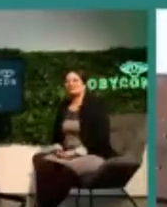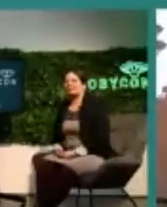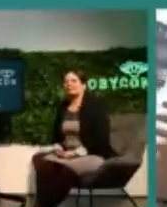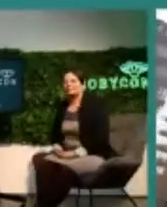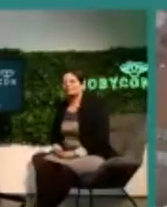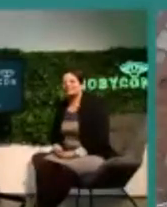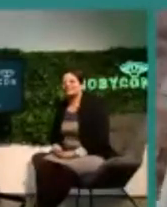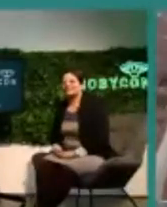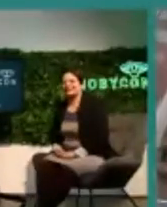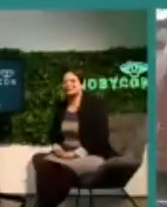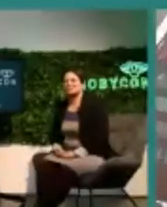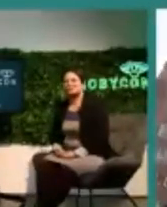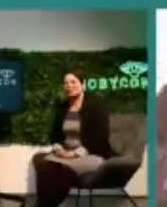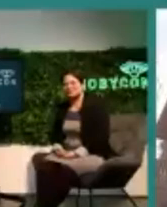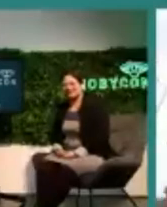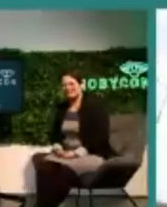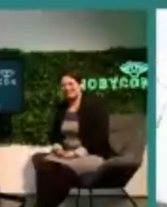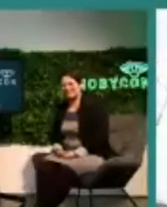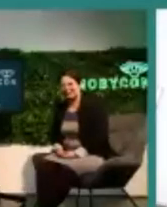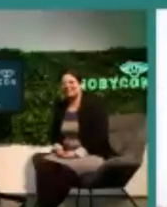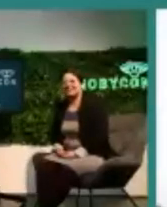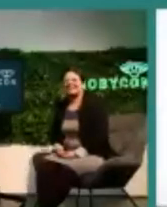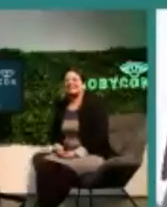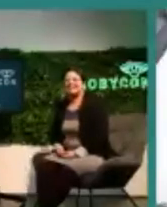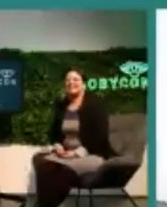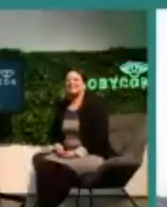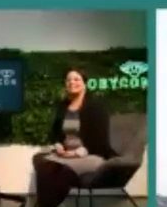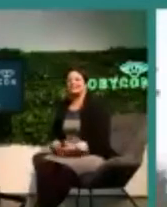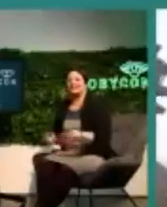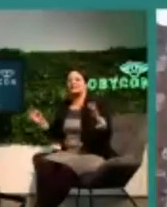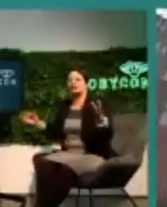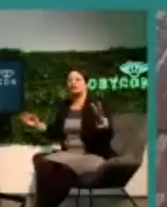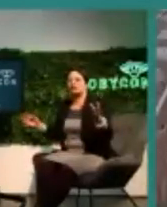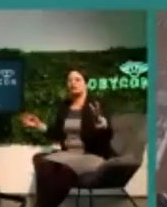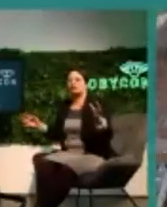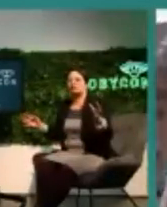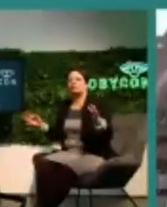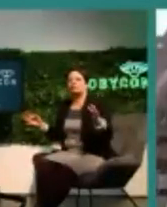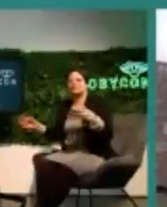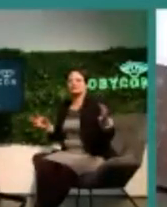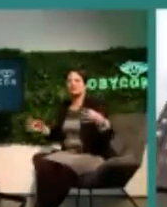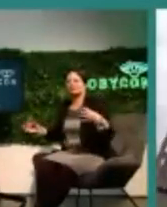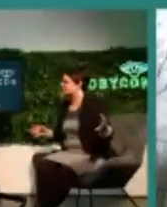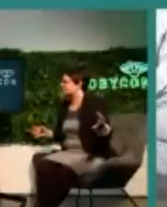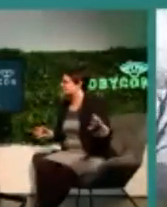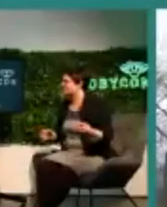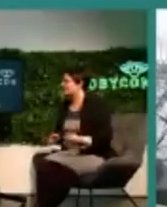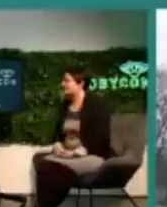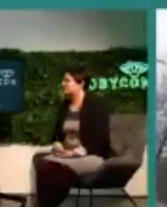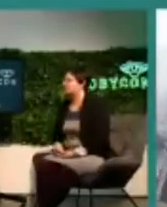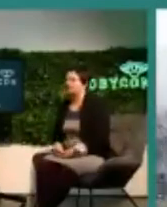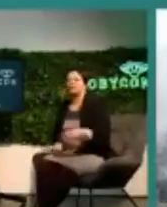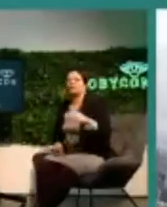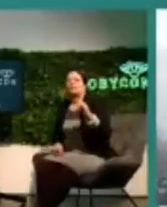actually about to have a little bit of fun with Chris on a much smaller scale roundabout that connects two more residential